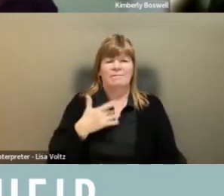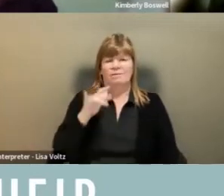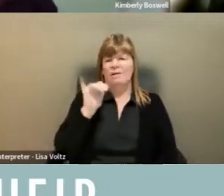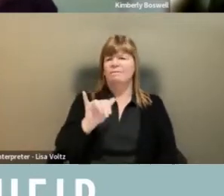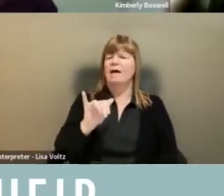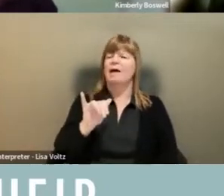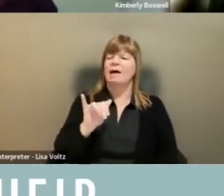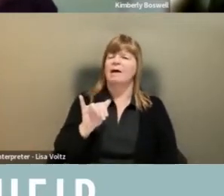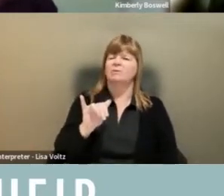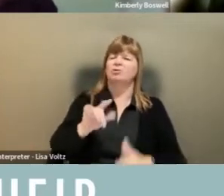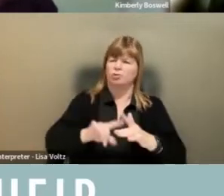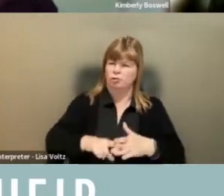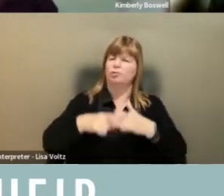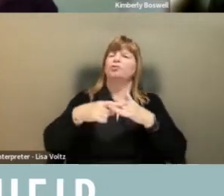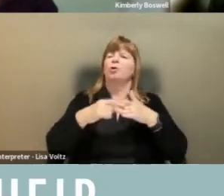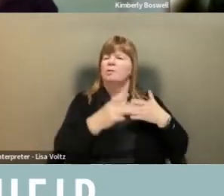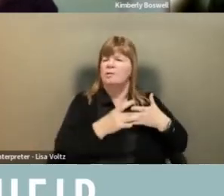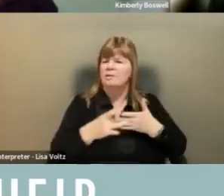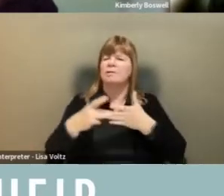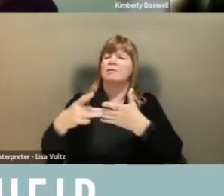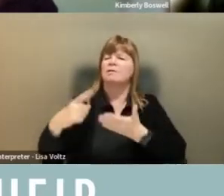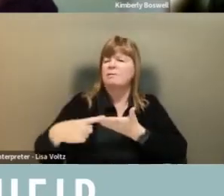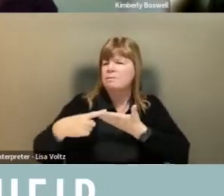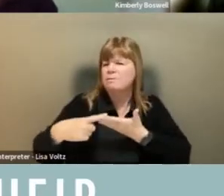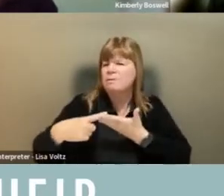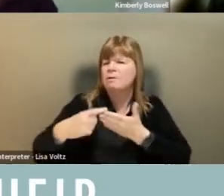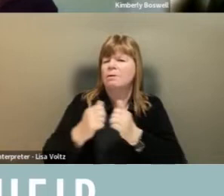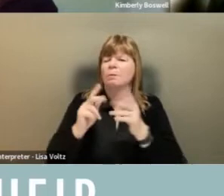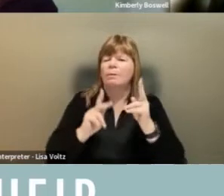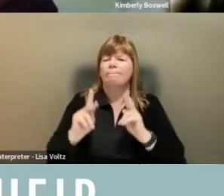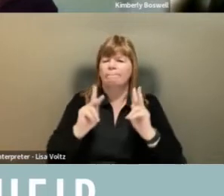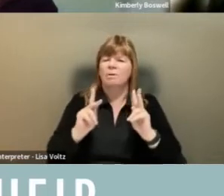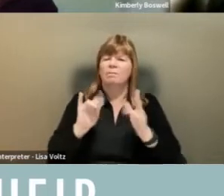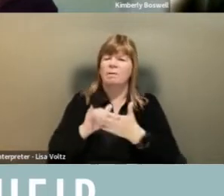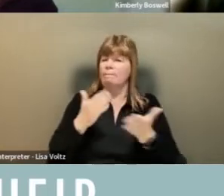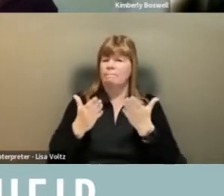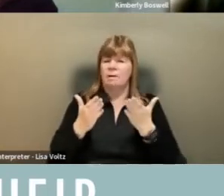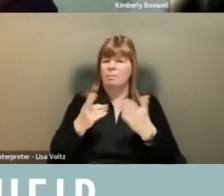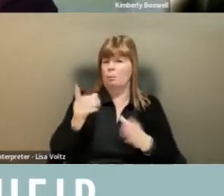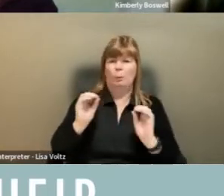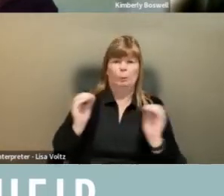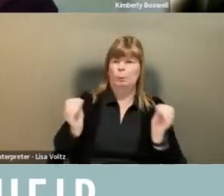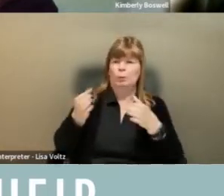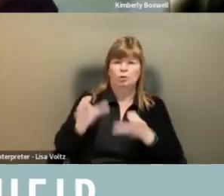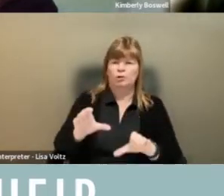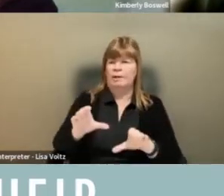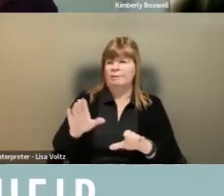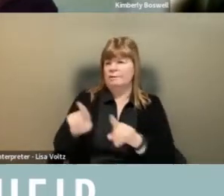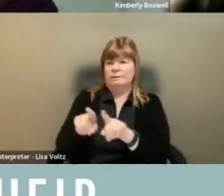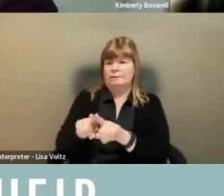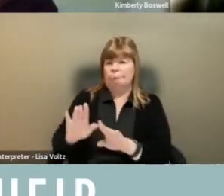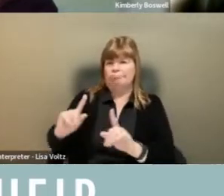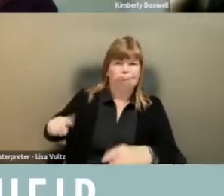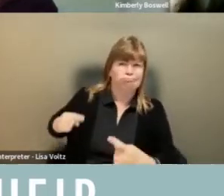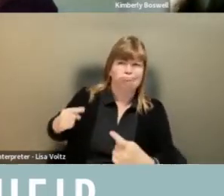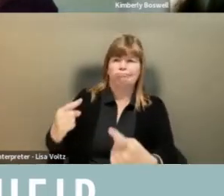a door and a conversation with people that maybe you haven't had an opportunity to have before,